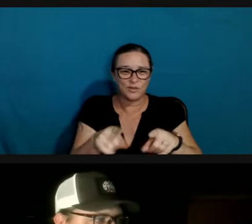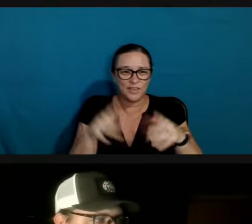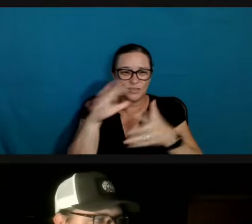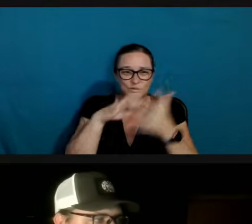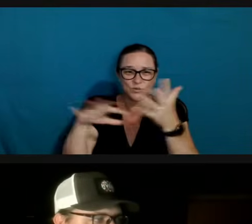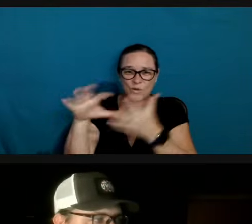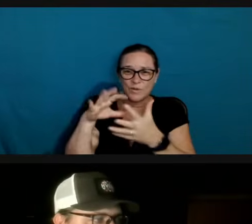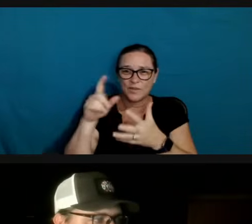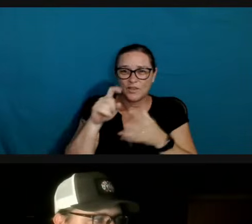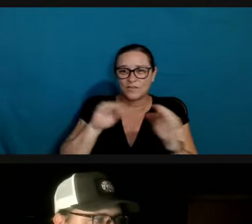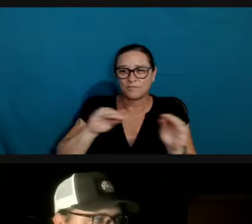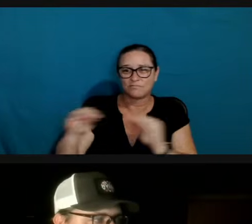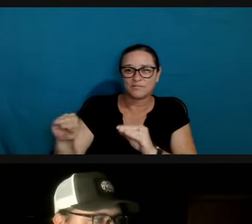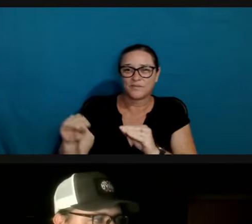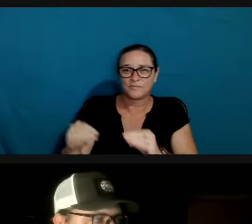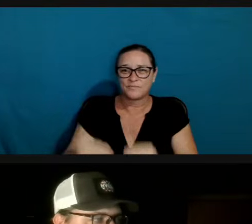that they can stay or whatever it may